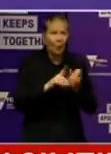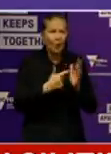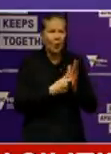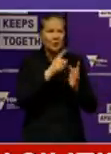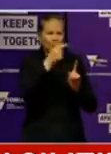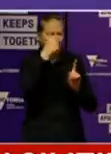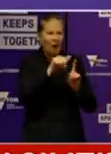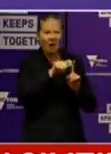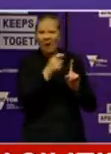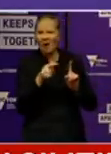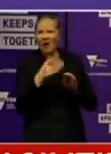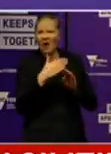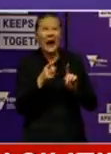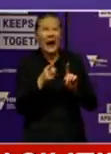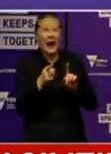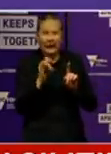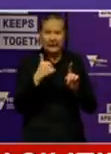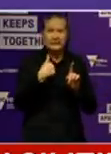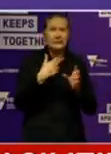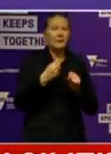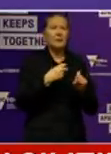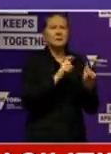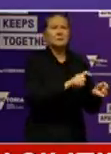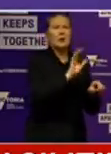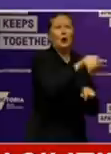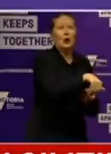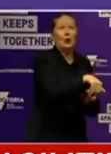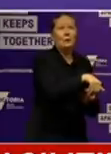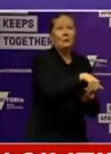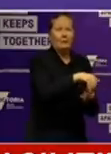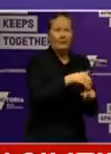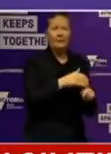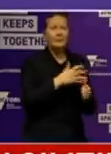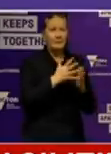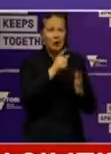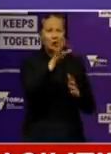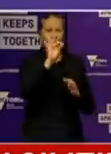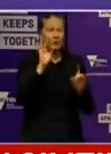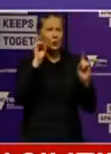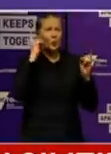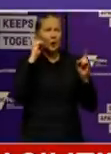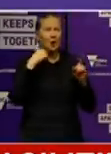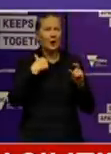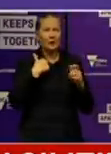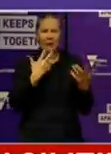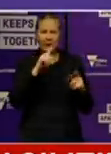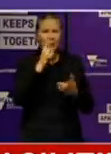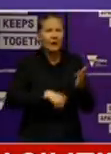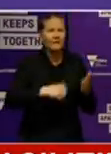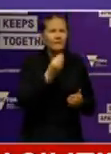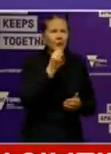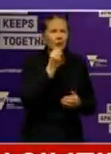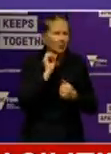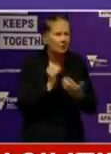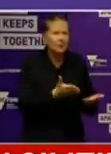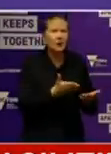to ensure that people are not having to make a difficult choice between putting food on the table for their family or turning up for work when they